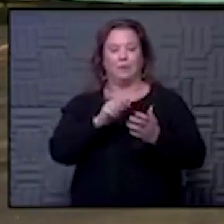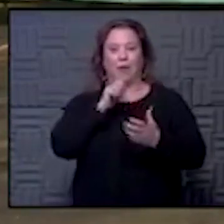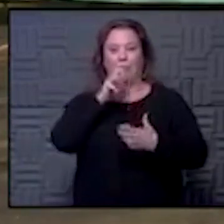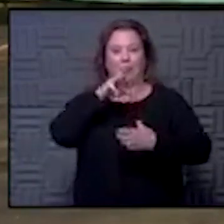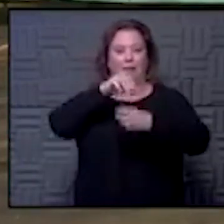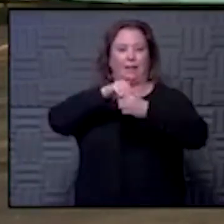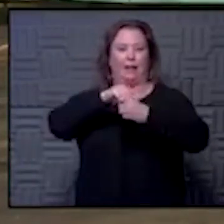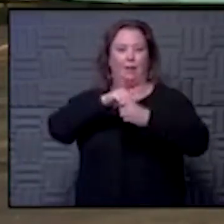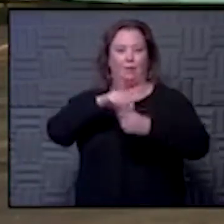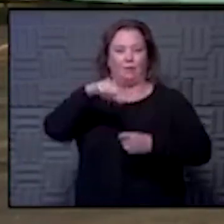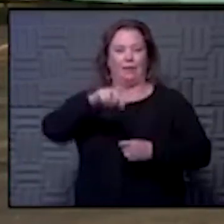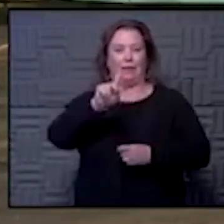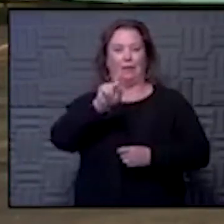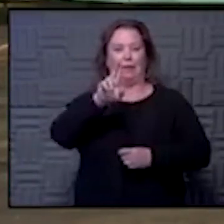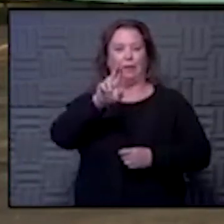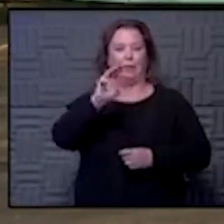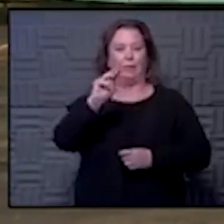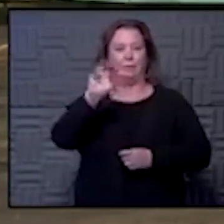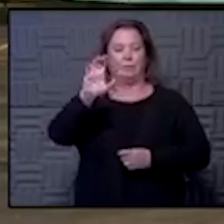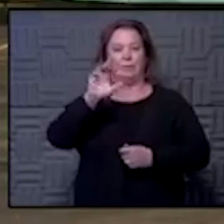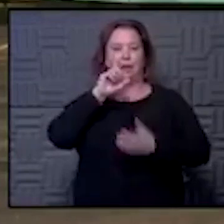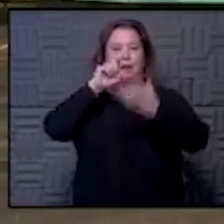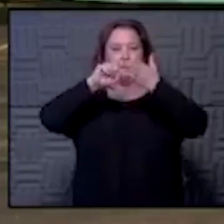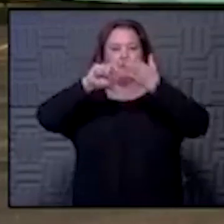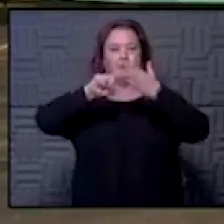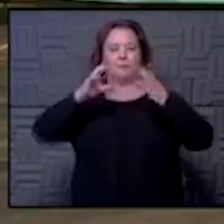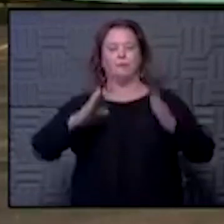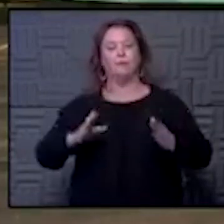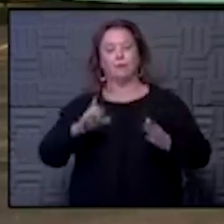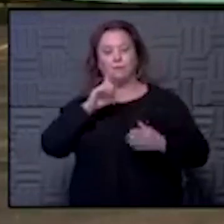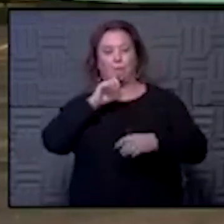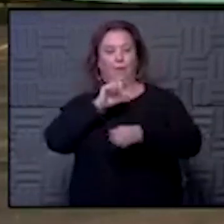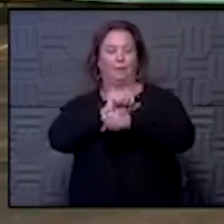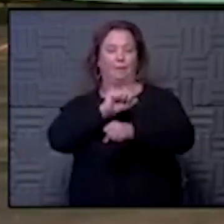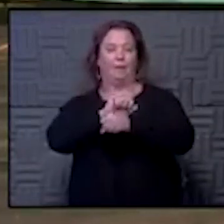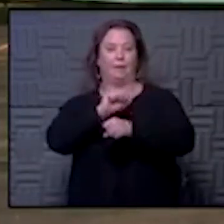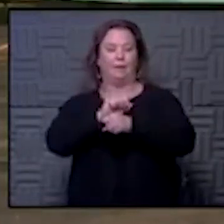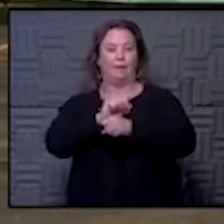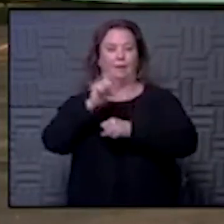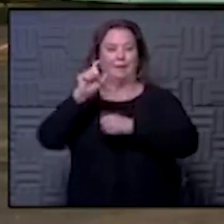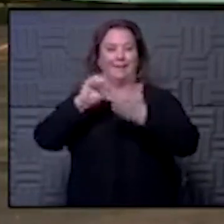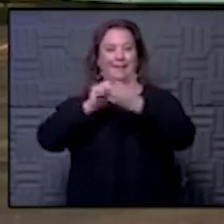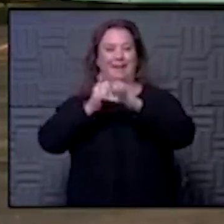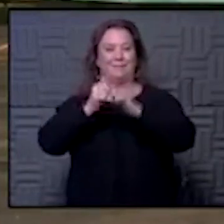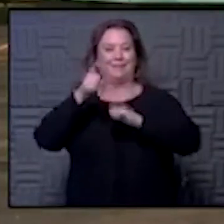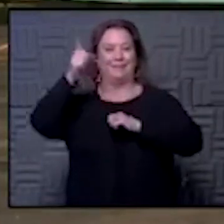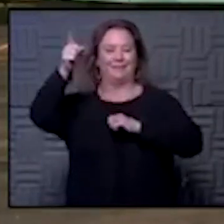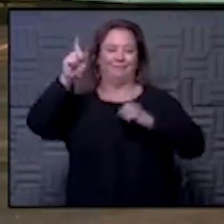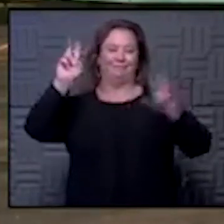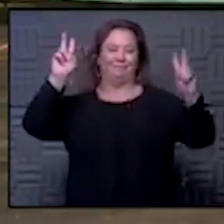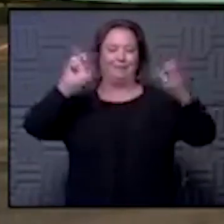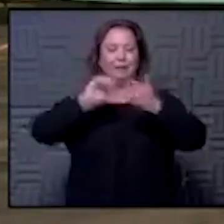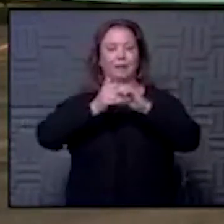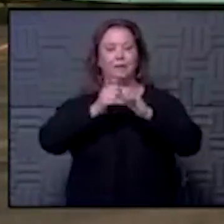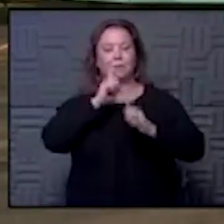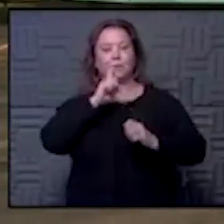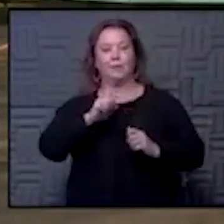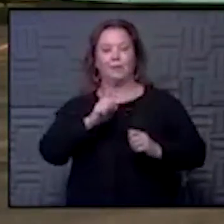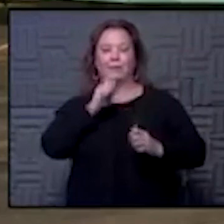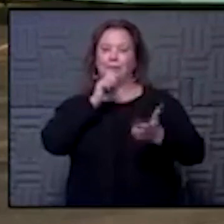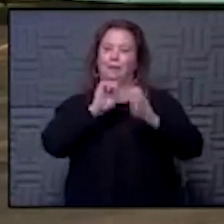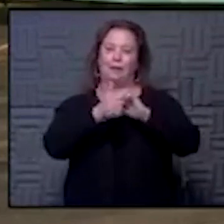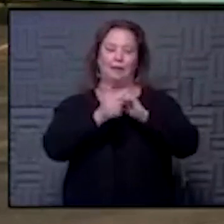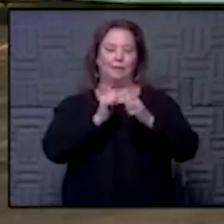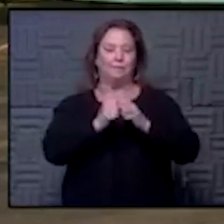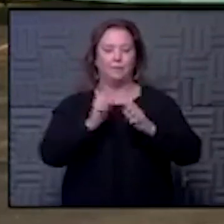of the one we're doing at KUMC because I'm an investigator, so I'm actually going to our competition, if you want to call it that way, but in reality, it's not